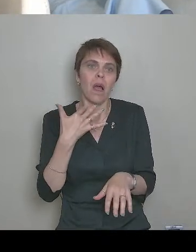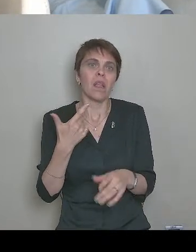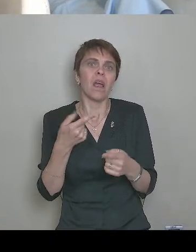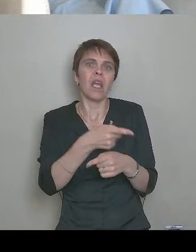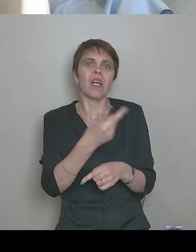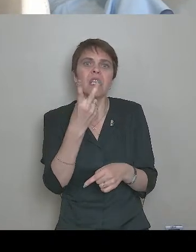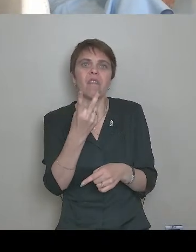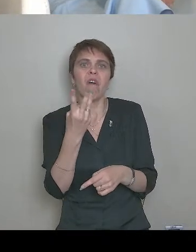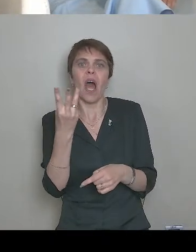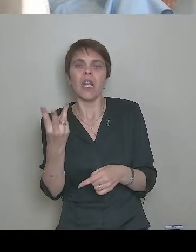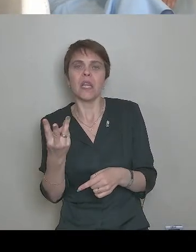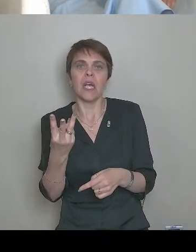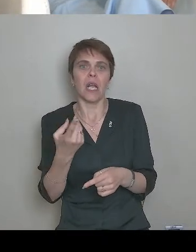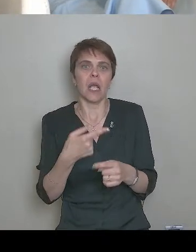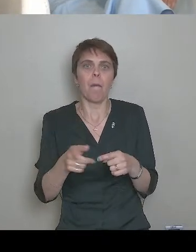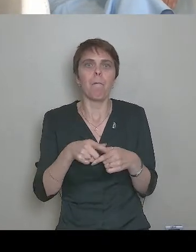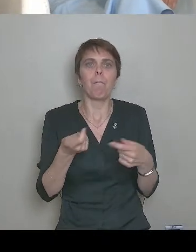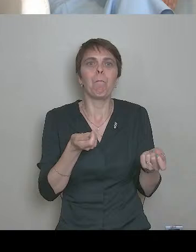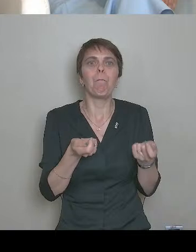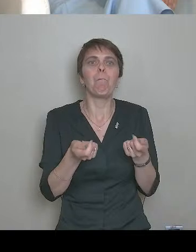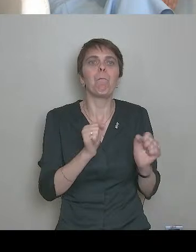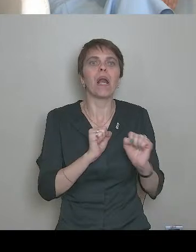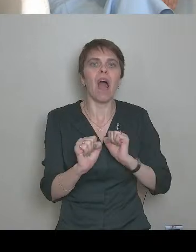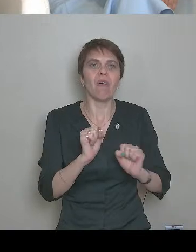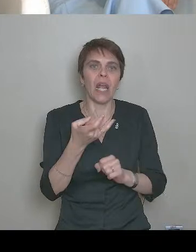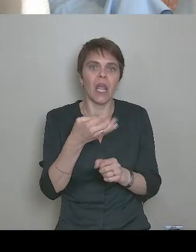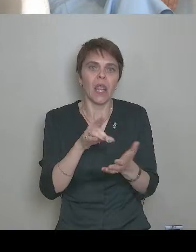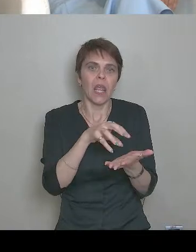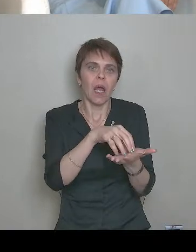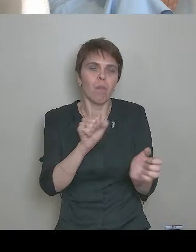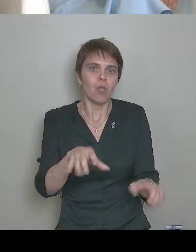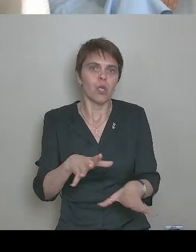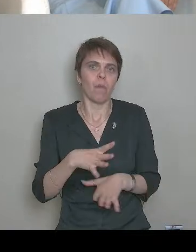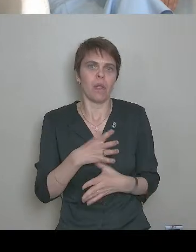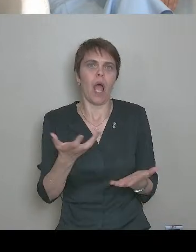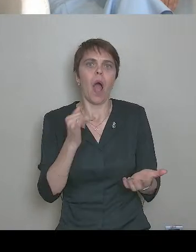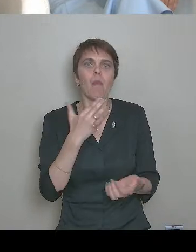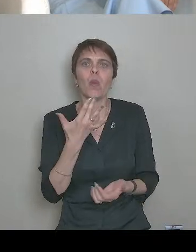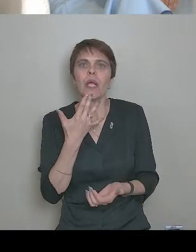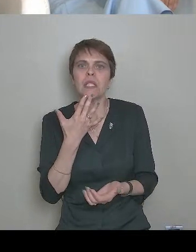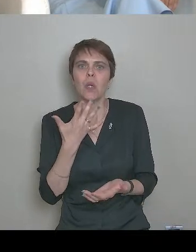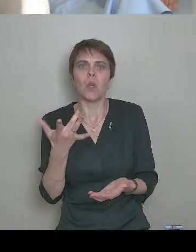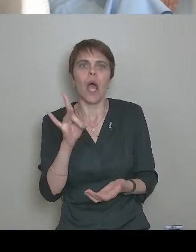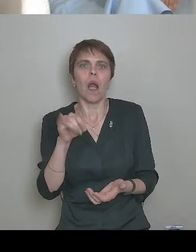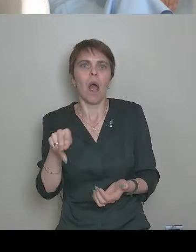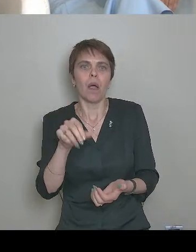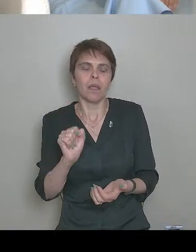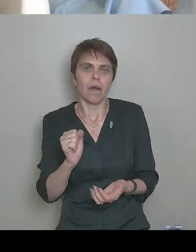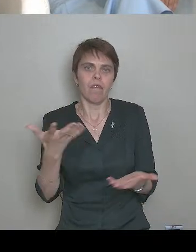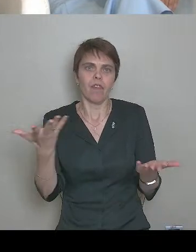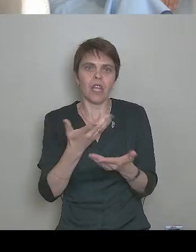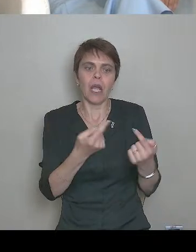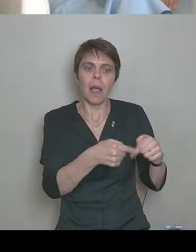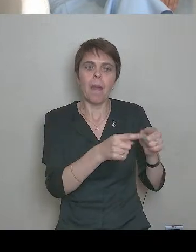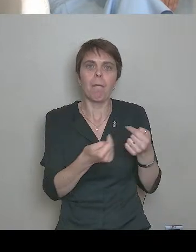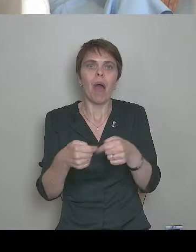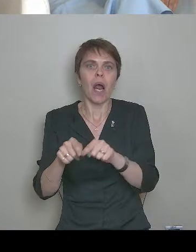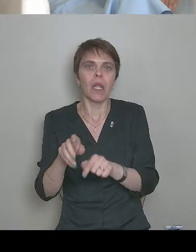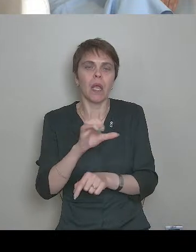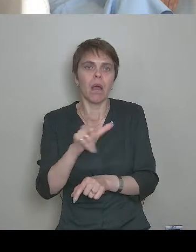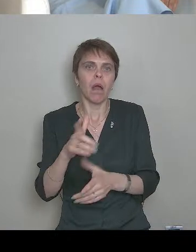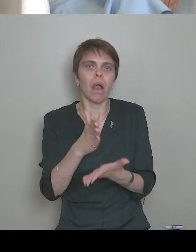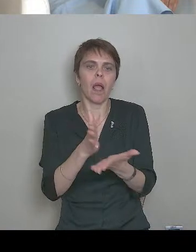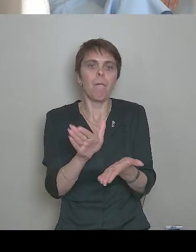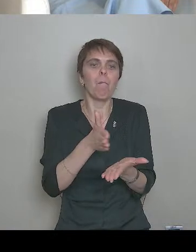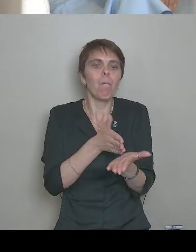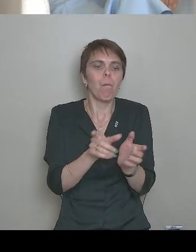of the parties are not that numerous. There could be several: political council or board or national council. In some of the